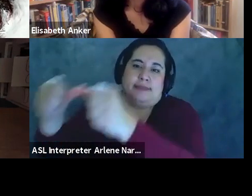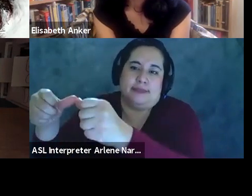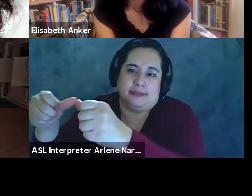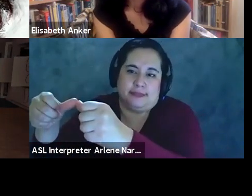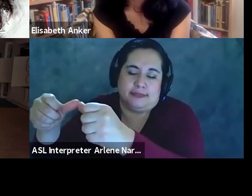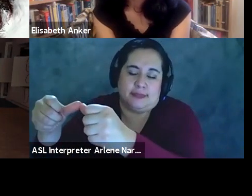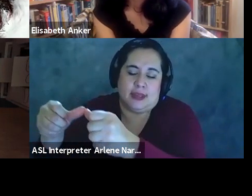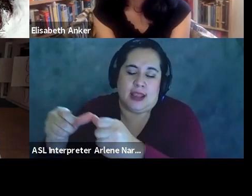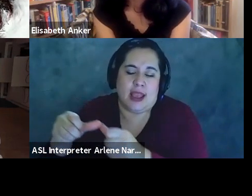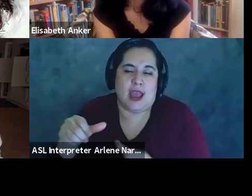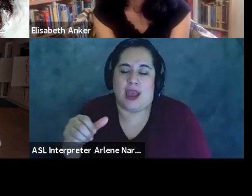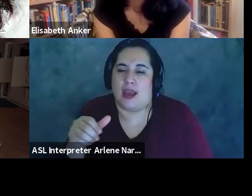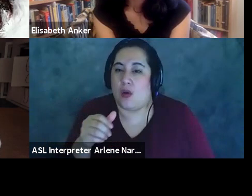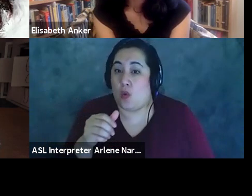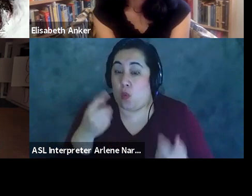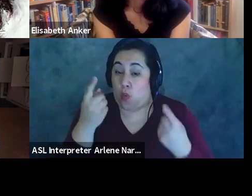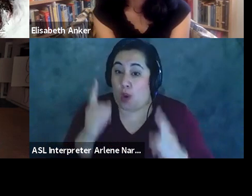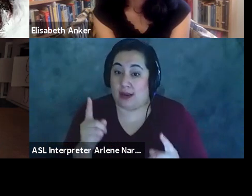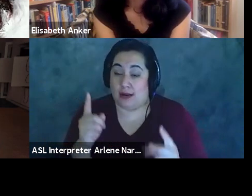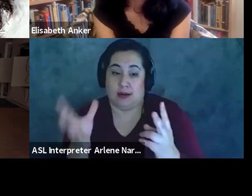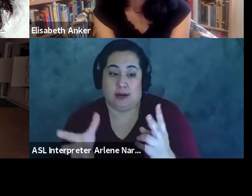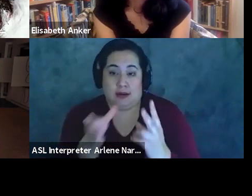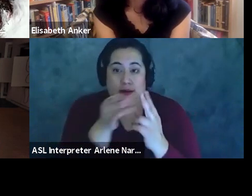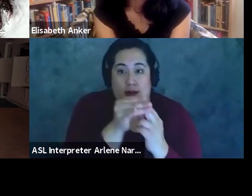all. And when they are coupled with